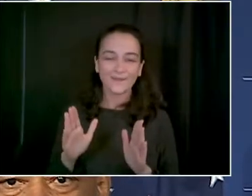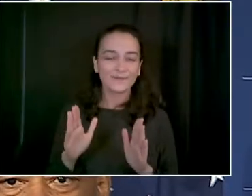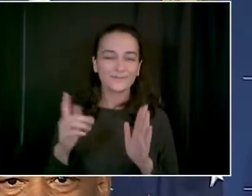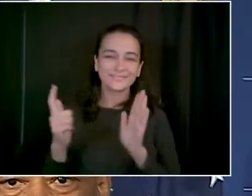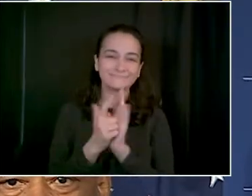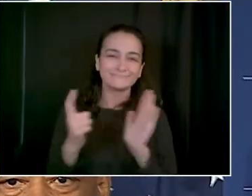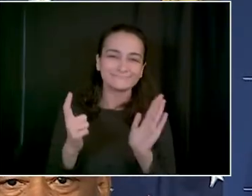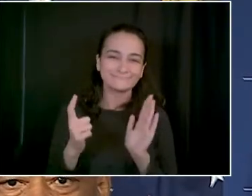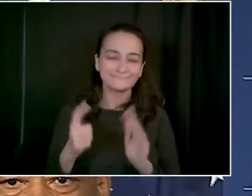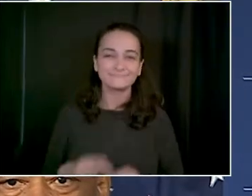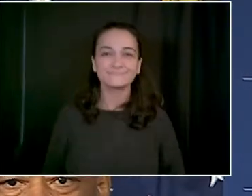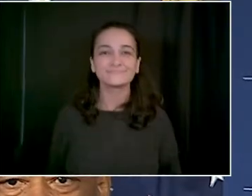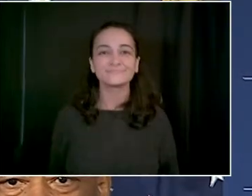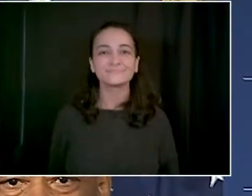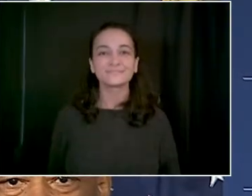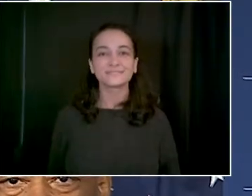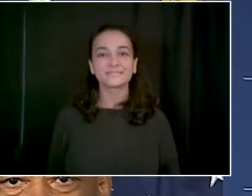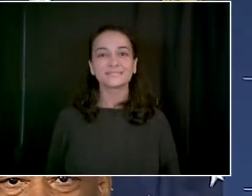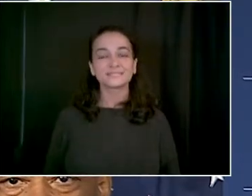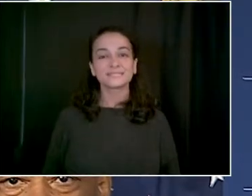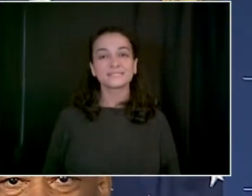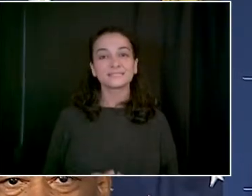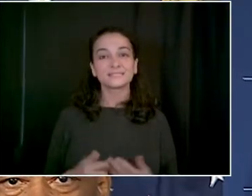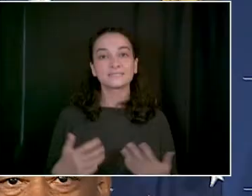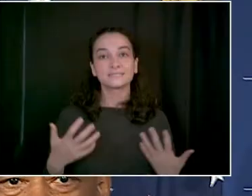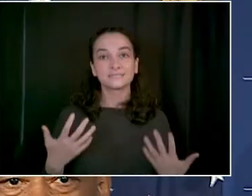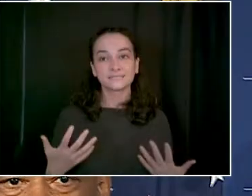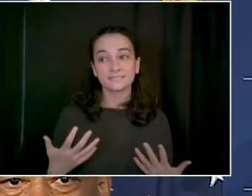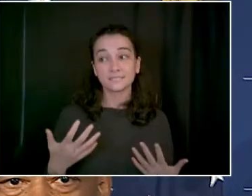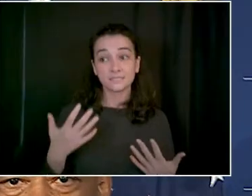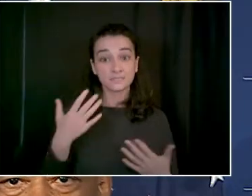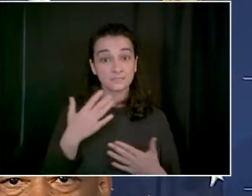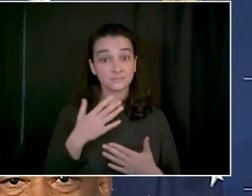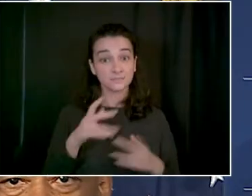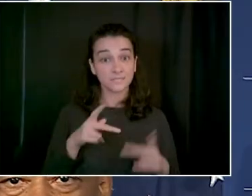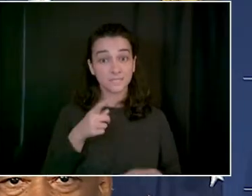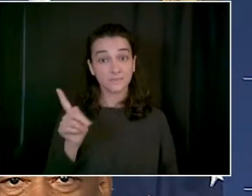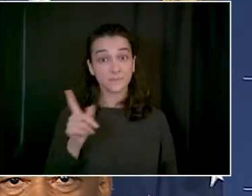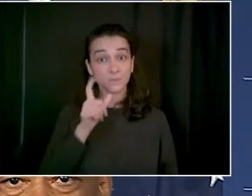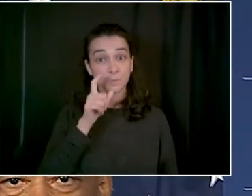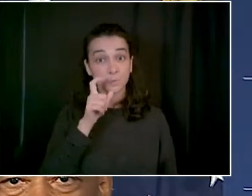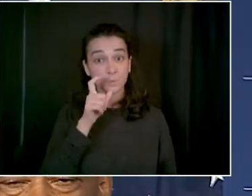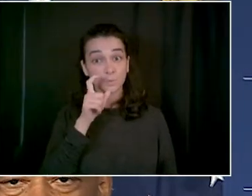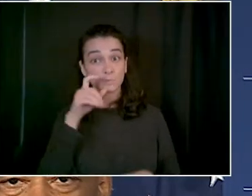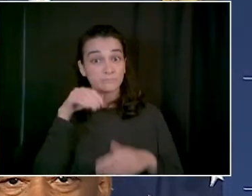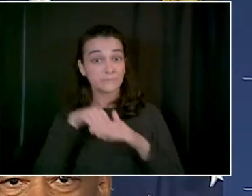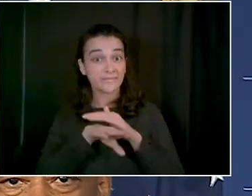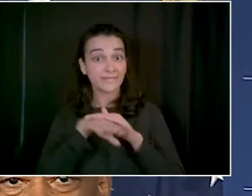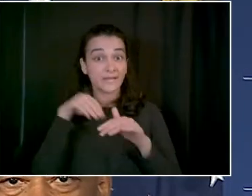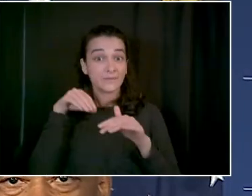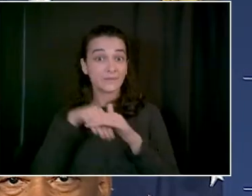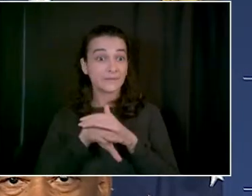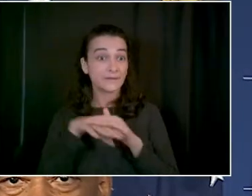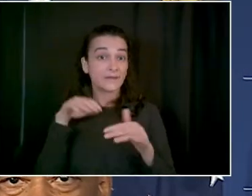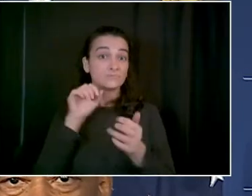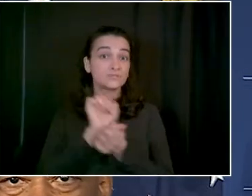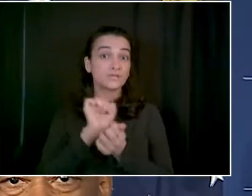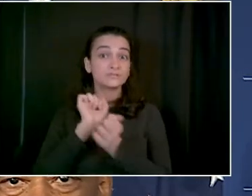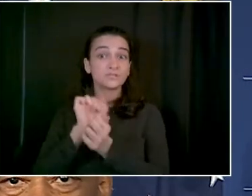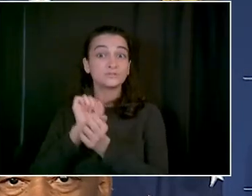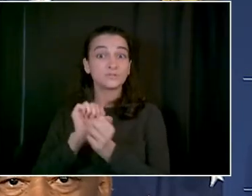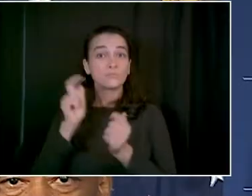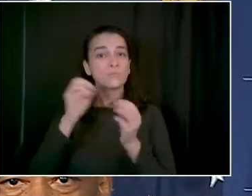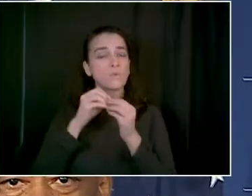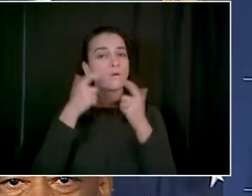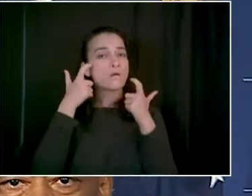pay the price. We are also aware that ICE was present at one of our precincts on Sunday morning. And while we are